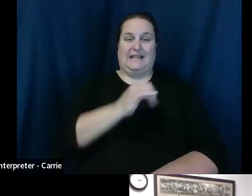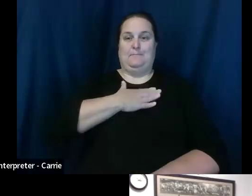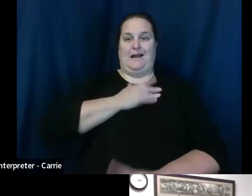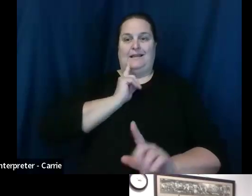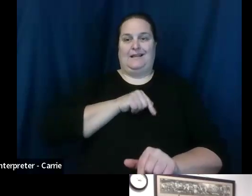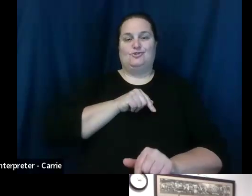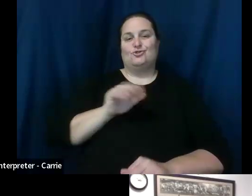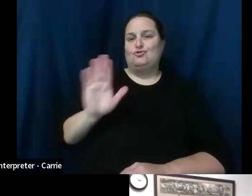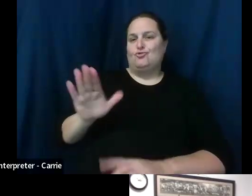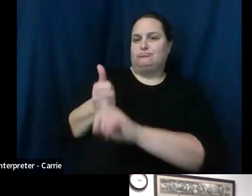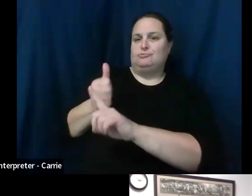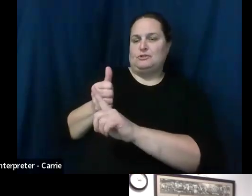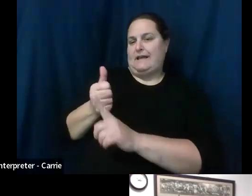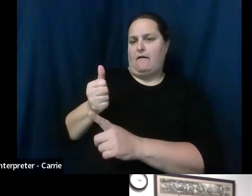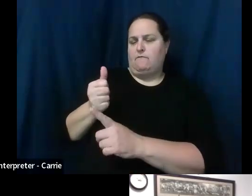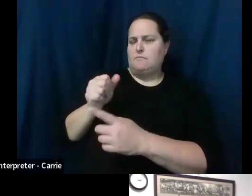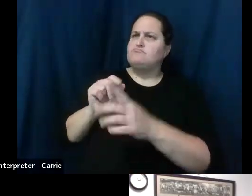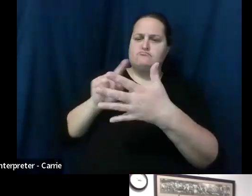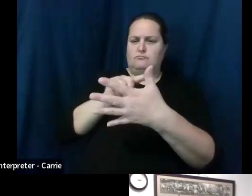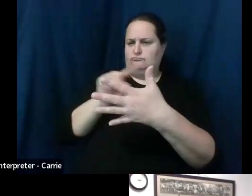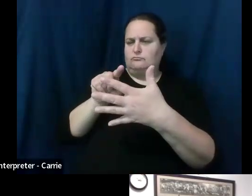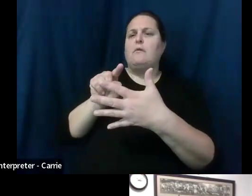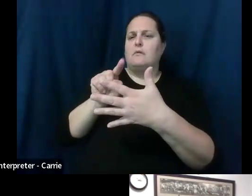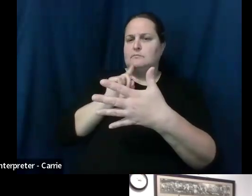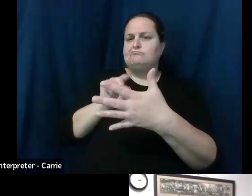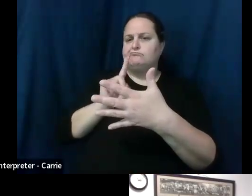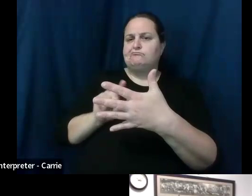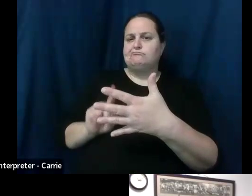All right, I'm going to go ahead to the next page.